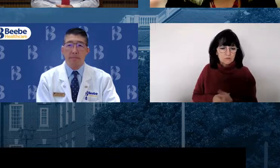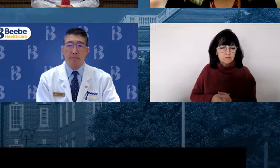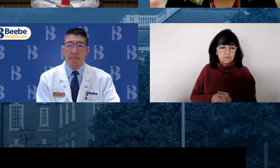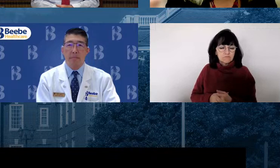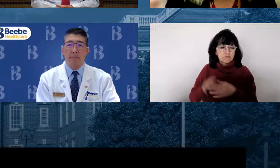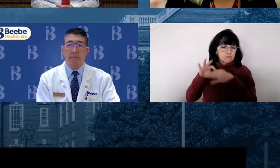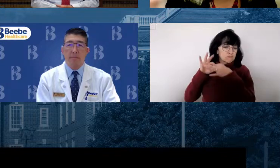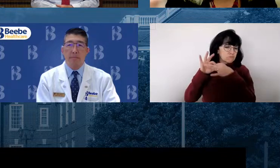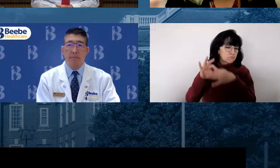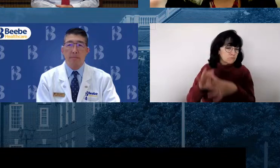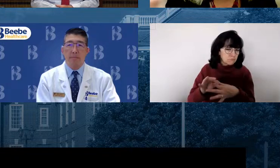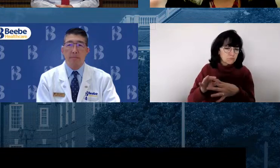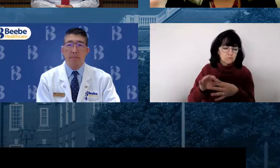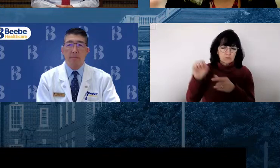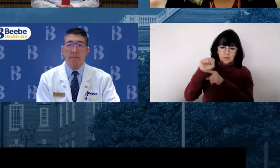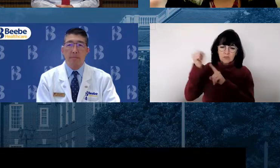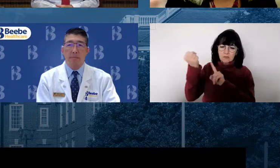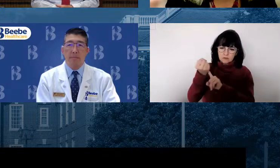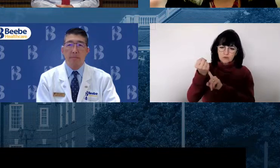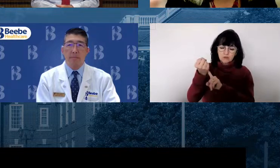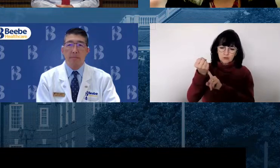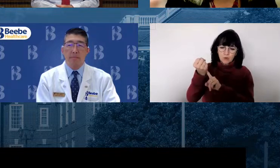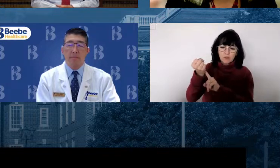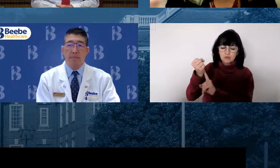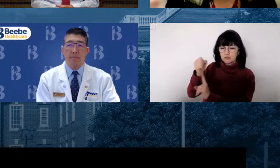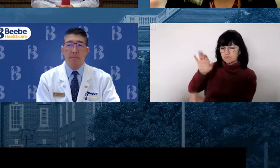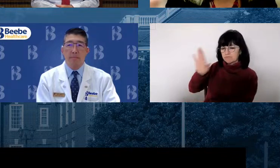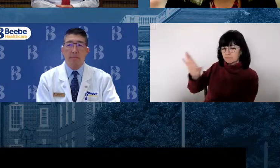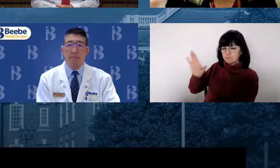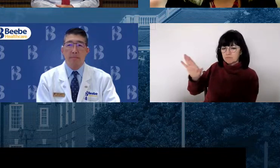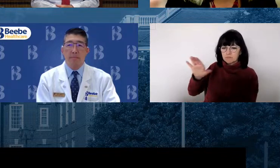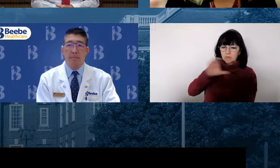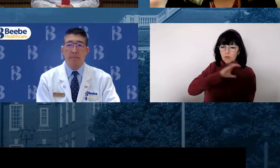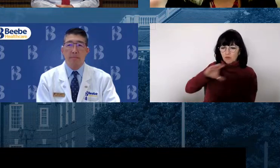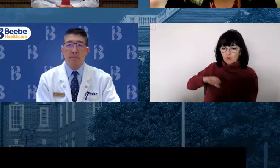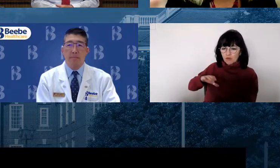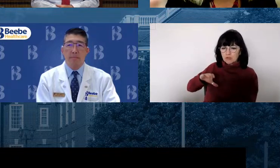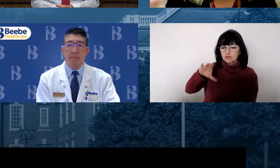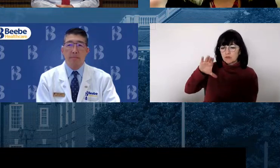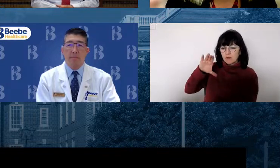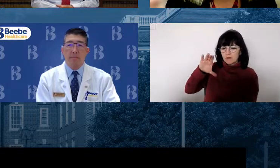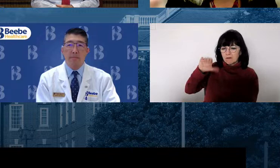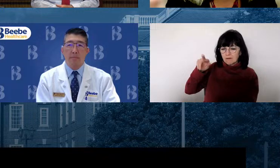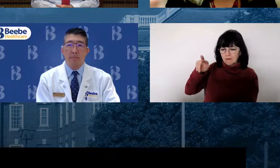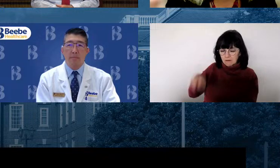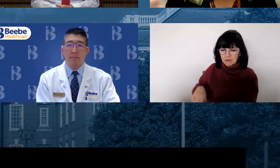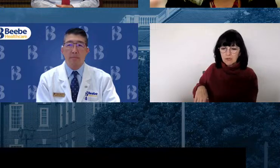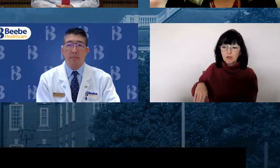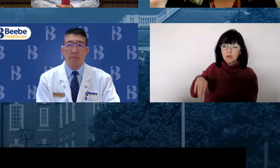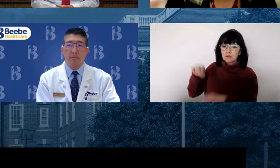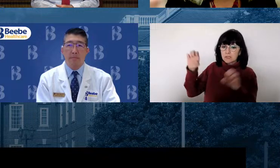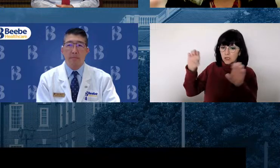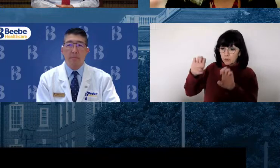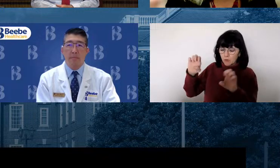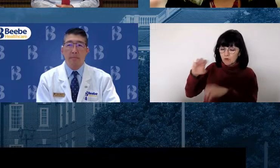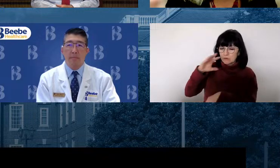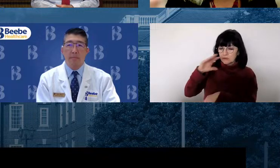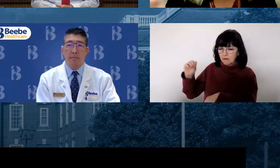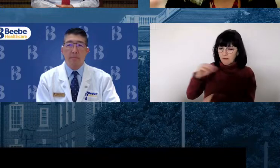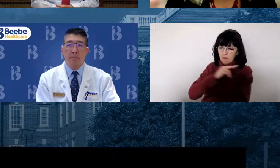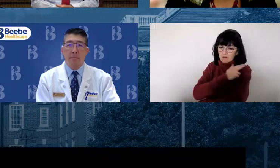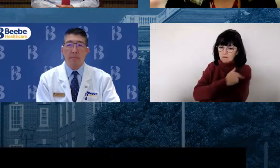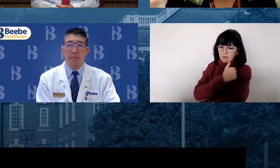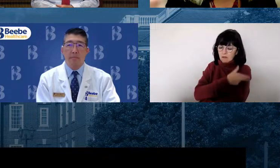respect to the situation at the Christiana Care in the emergency room and in the hospital more generally. And we also have Dr.